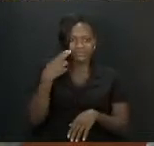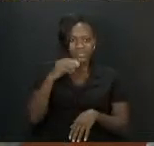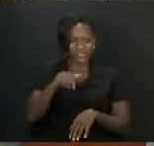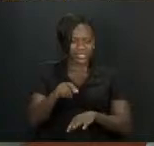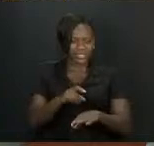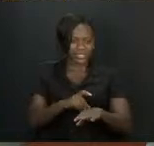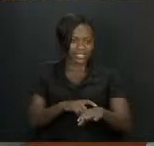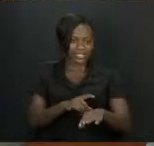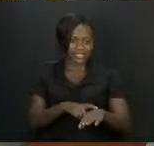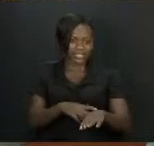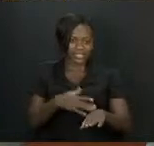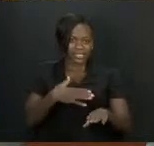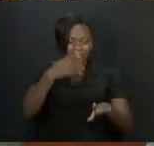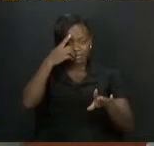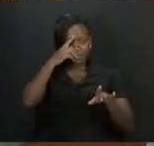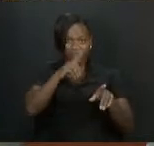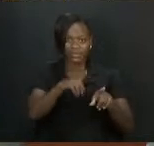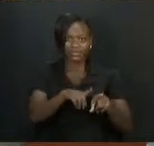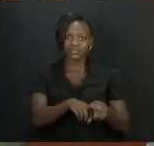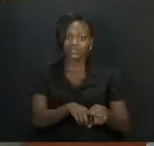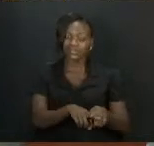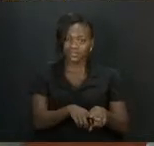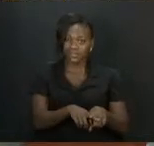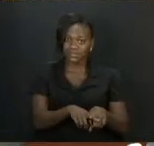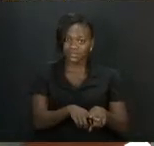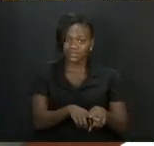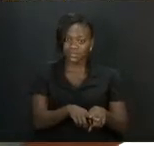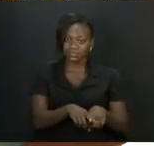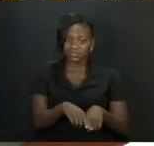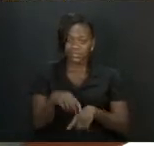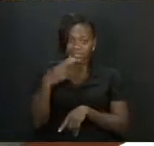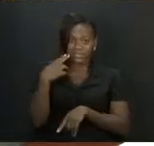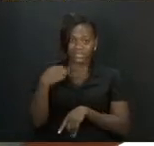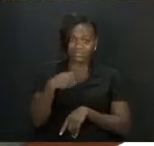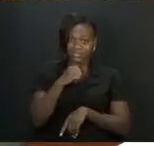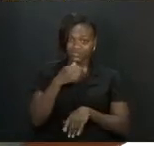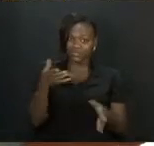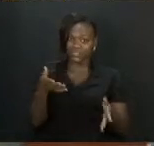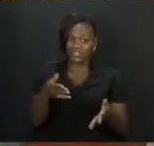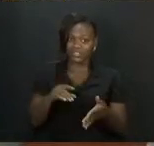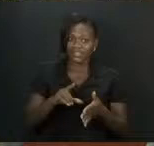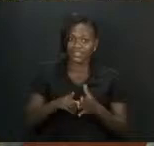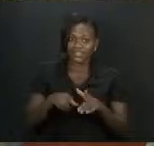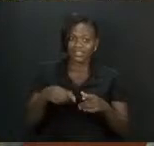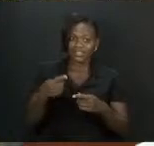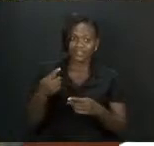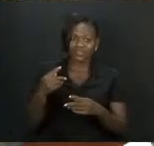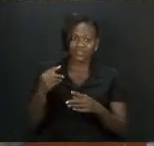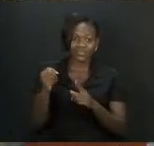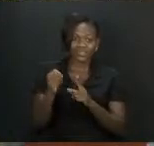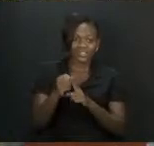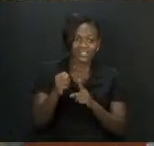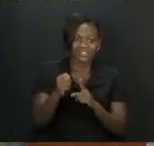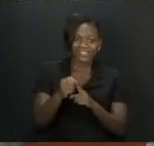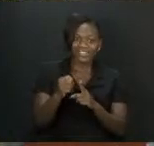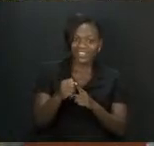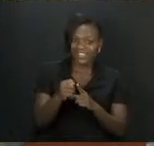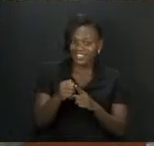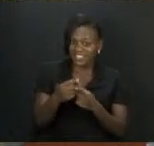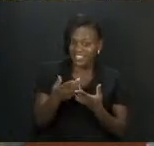anytime my brother realizes I'm not here, then he goes to town and he comes after